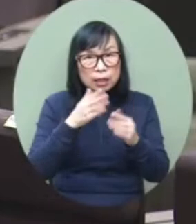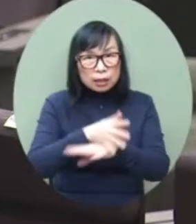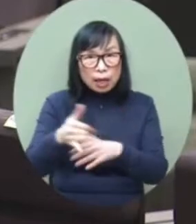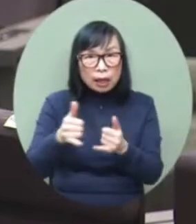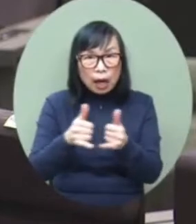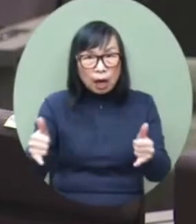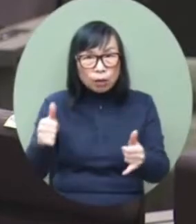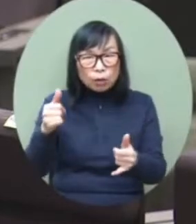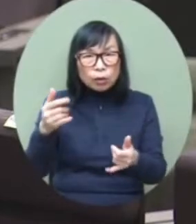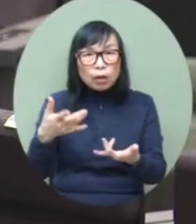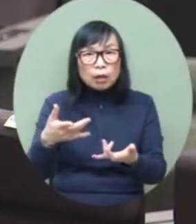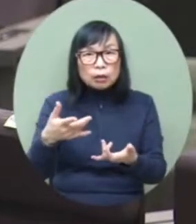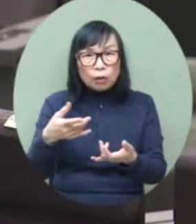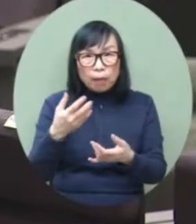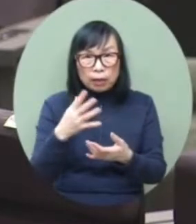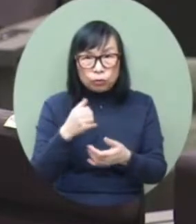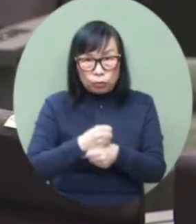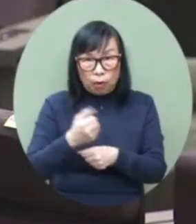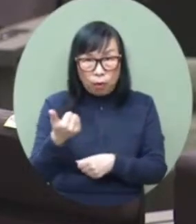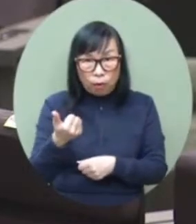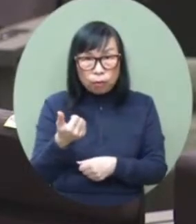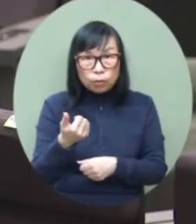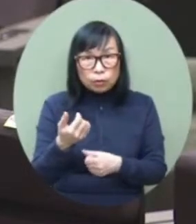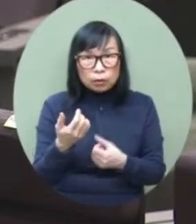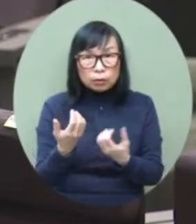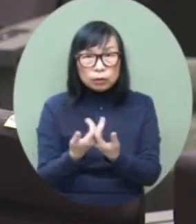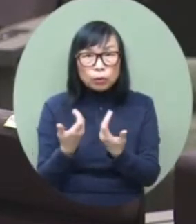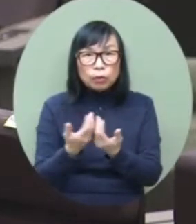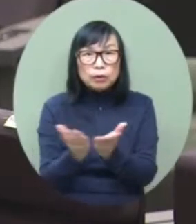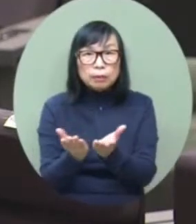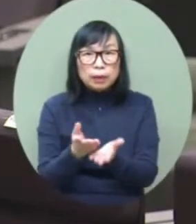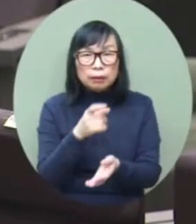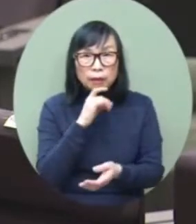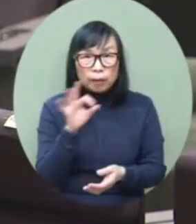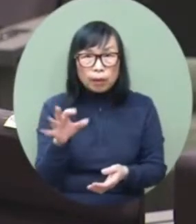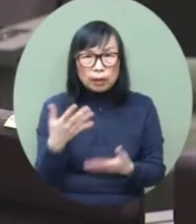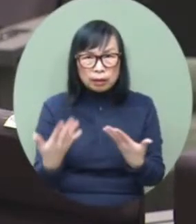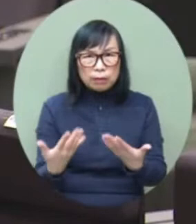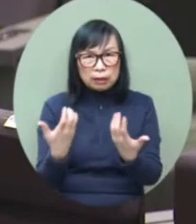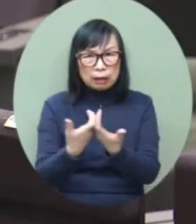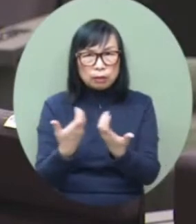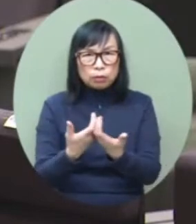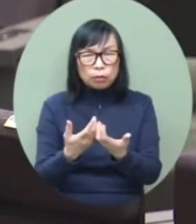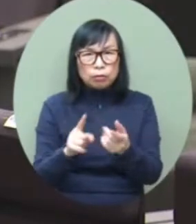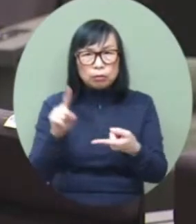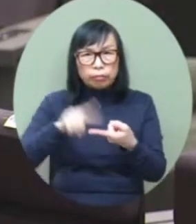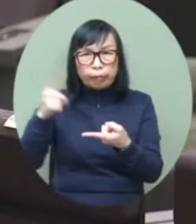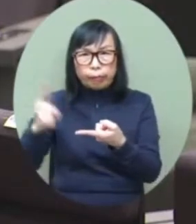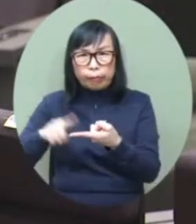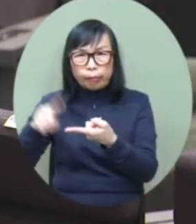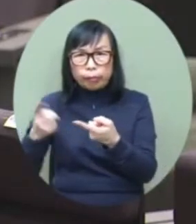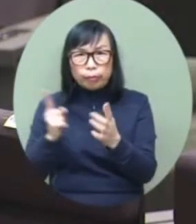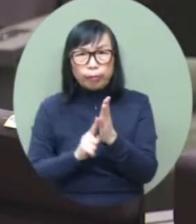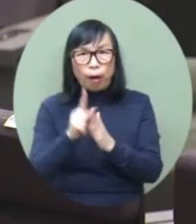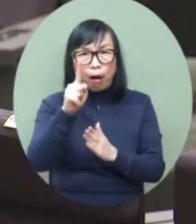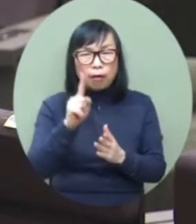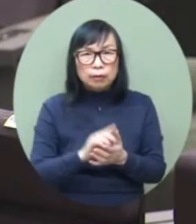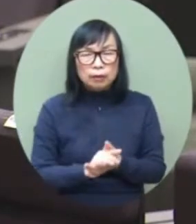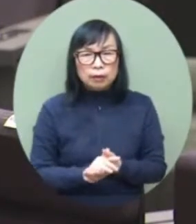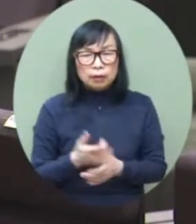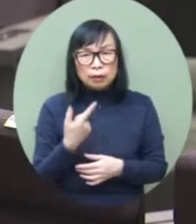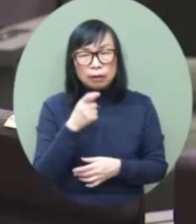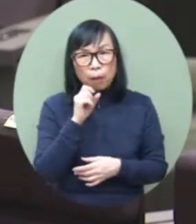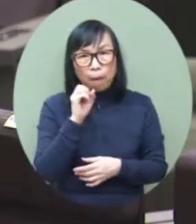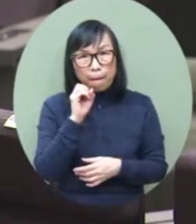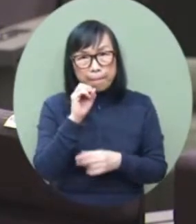given that the case numbers are still increasing exponentially? And my other question is